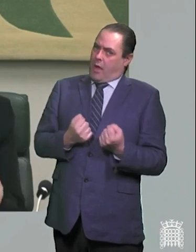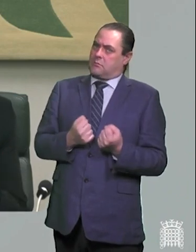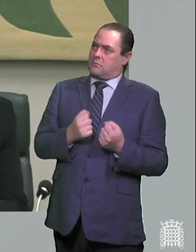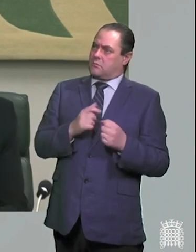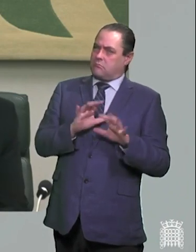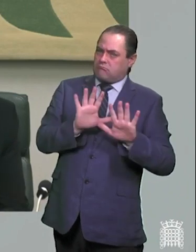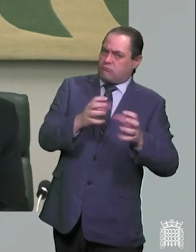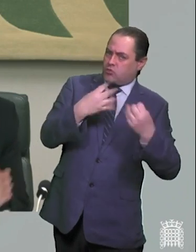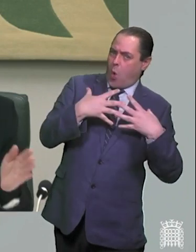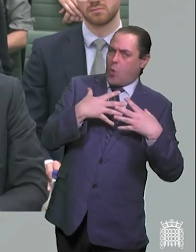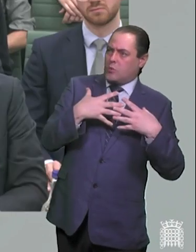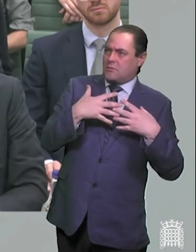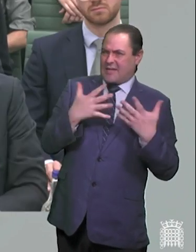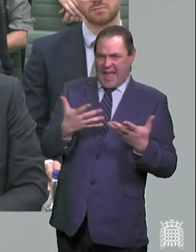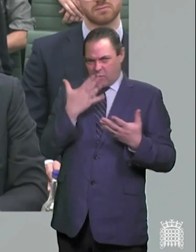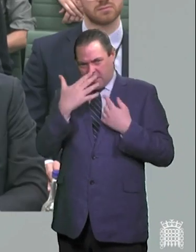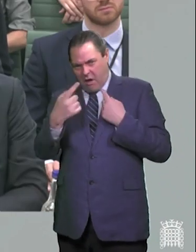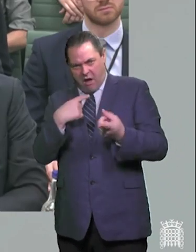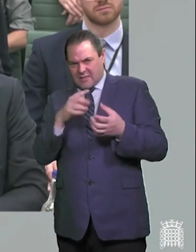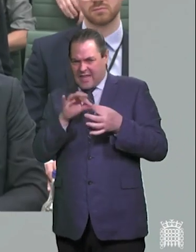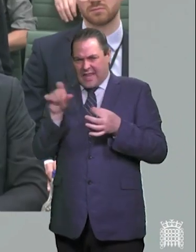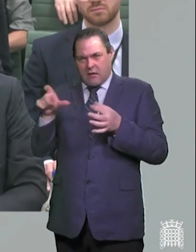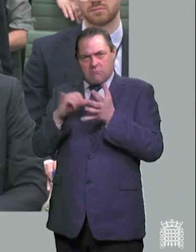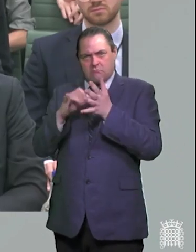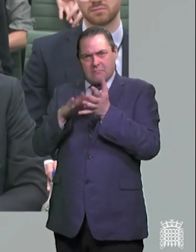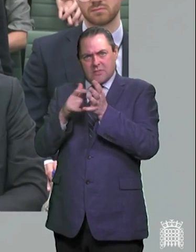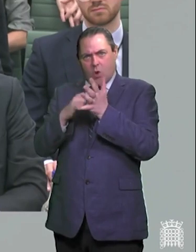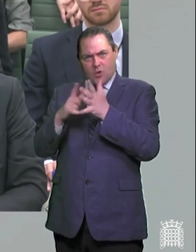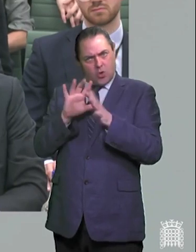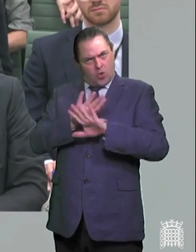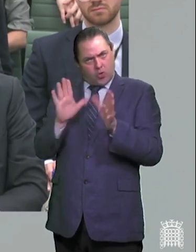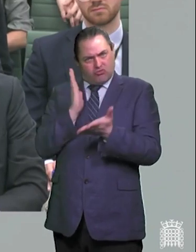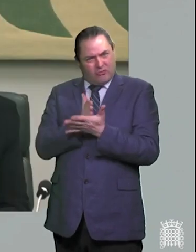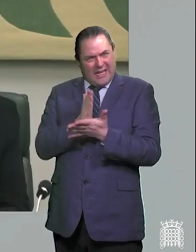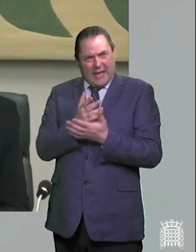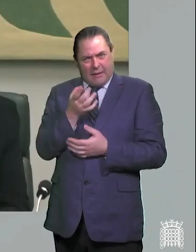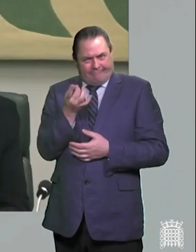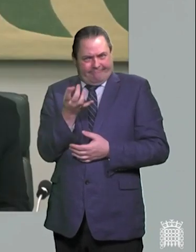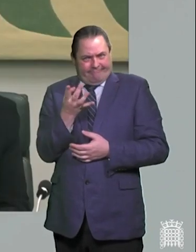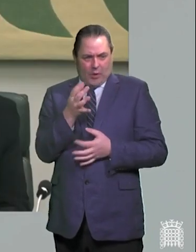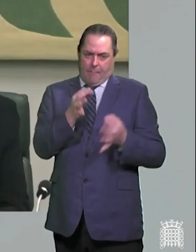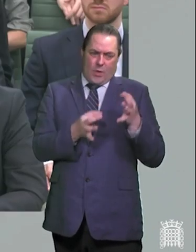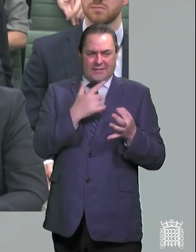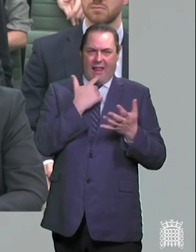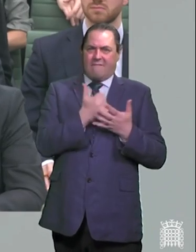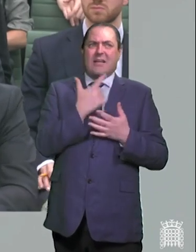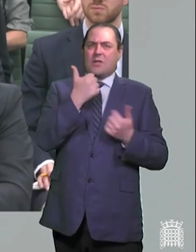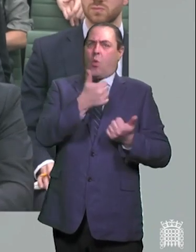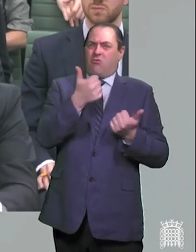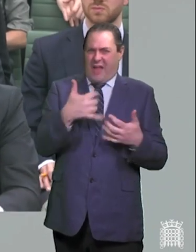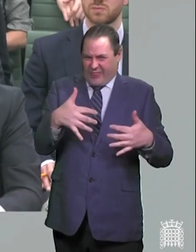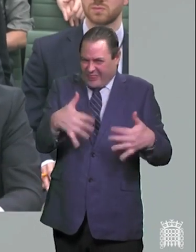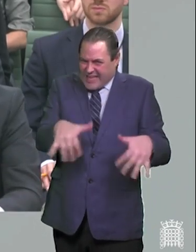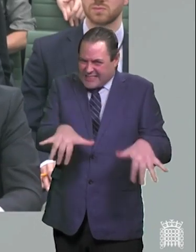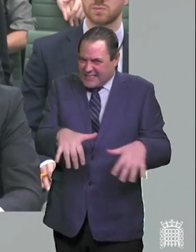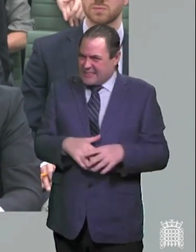and it looks from what you've told us in answer to Mr. Costa's questions that they did not amount to much at all? No, so first of all, I think,